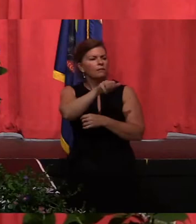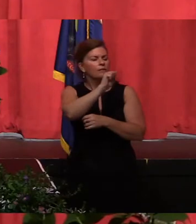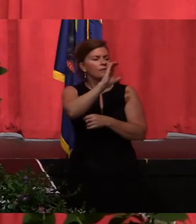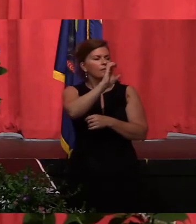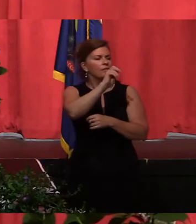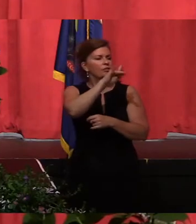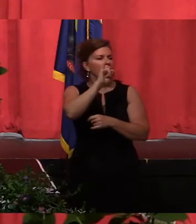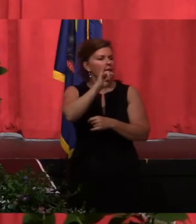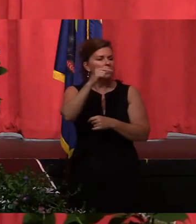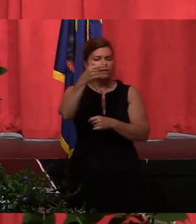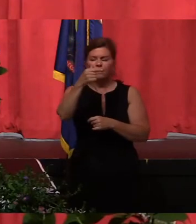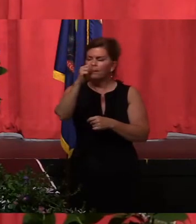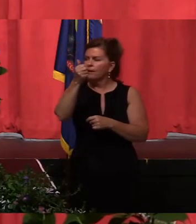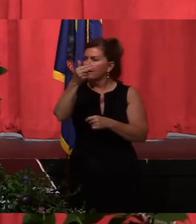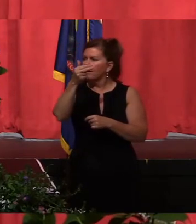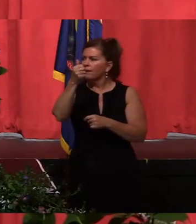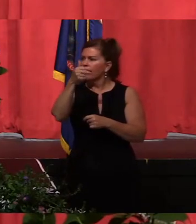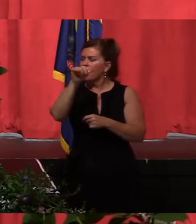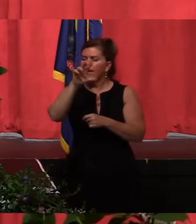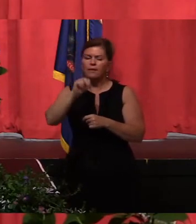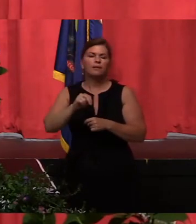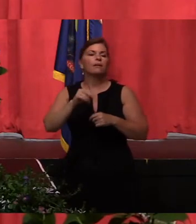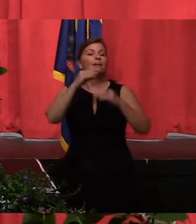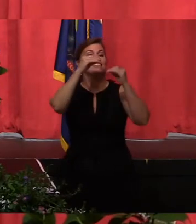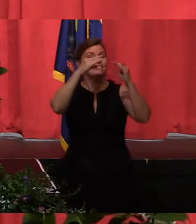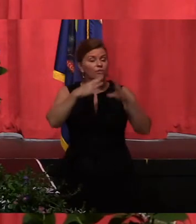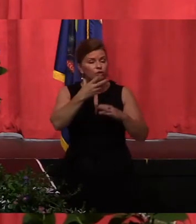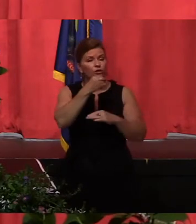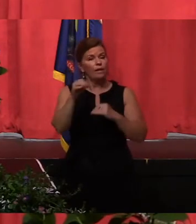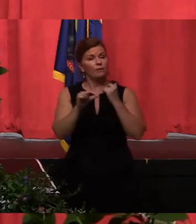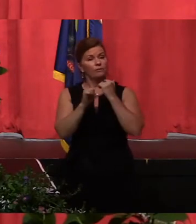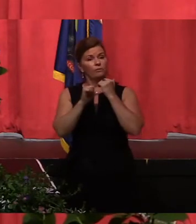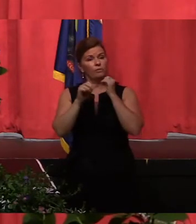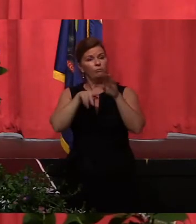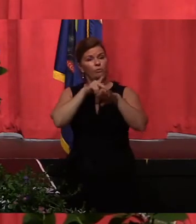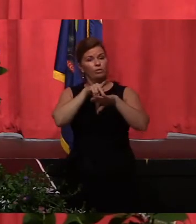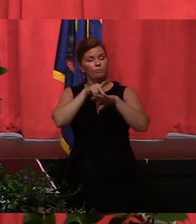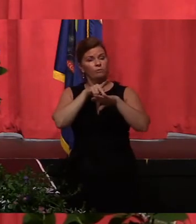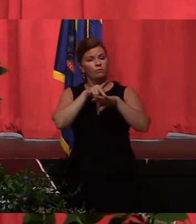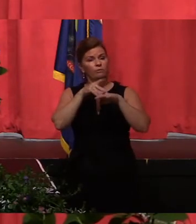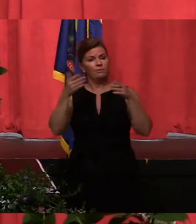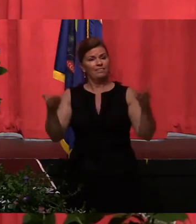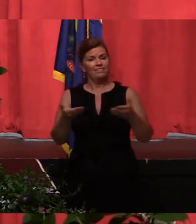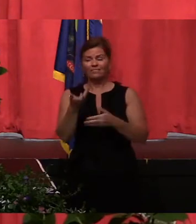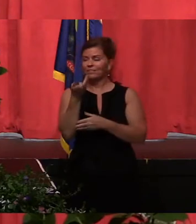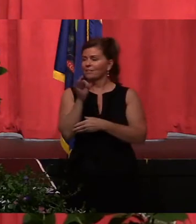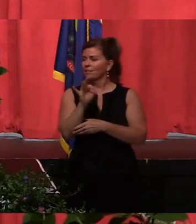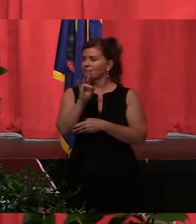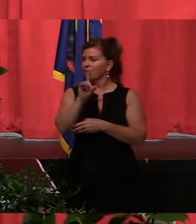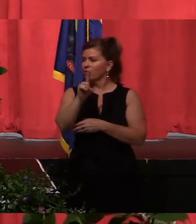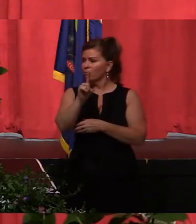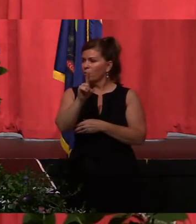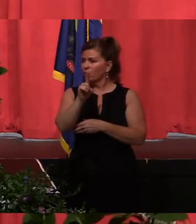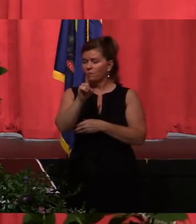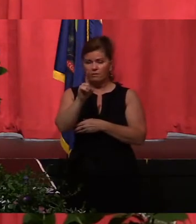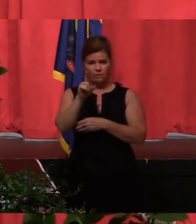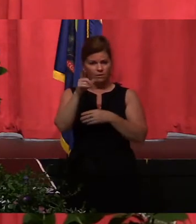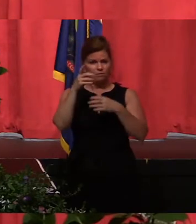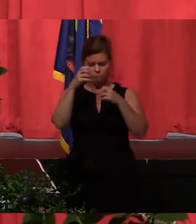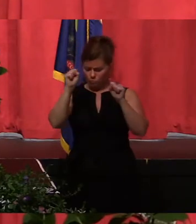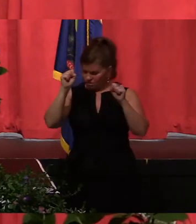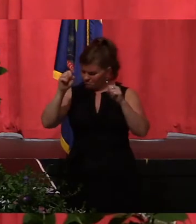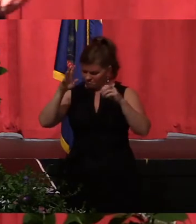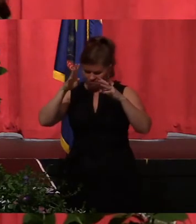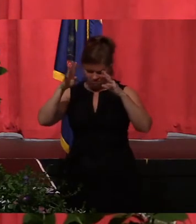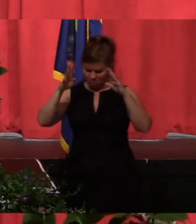teacher and associate principal, who was here in 1971, present at the creation,